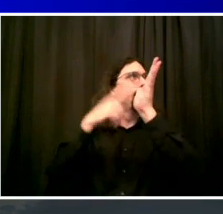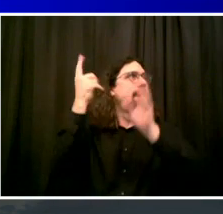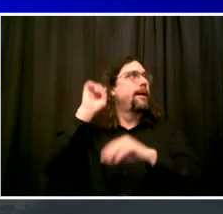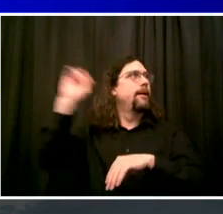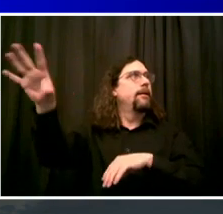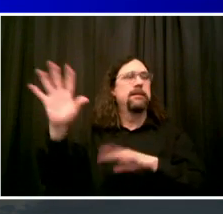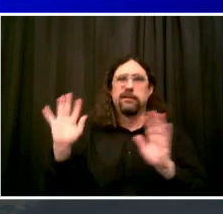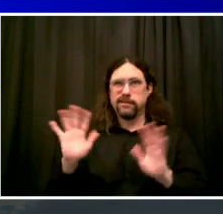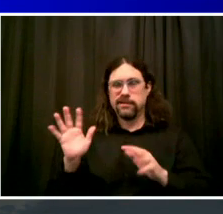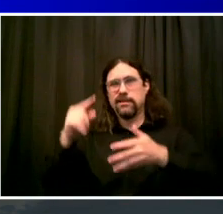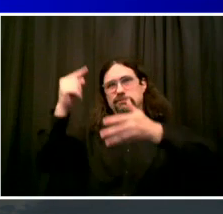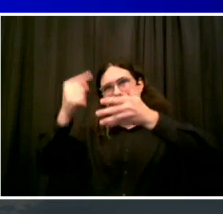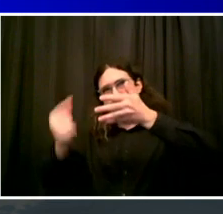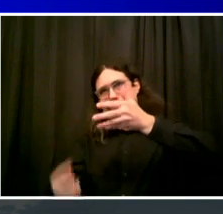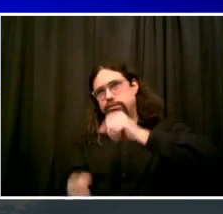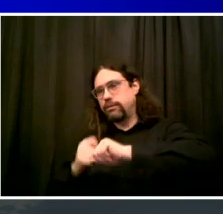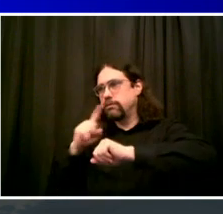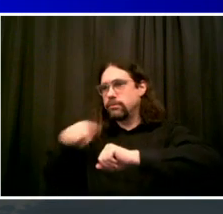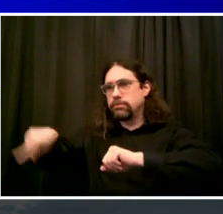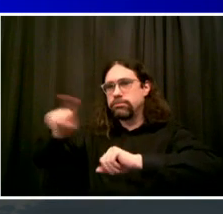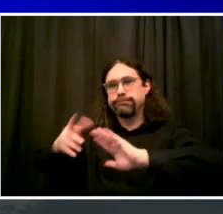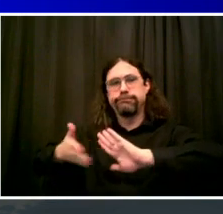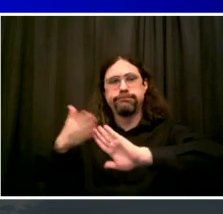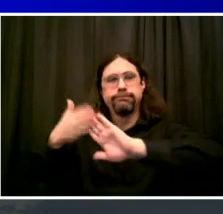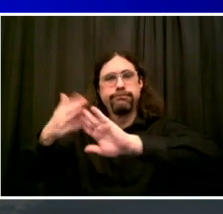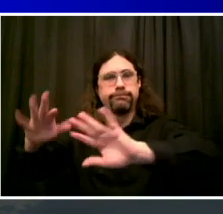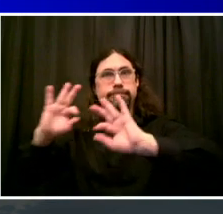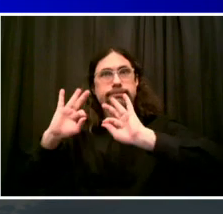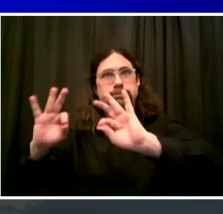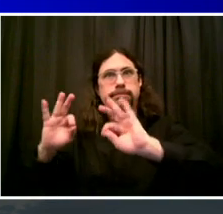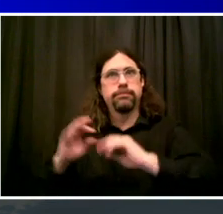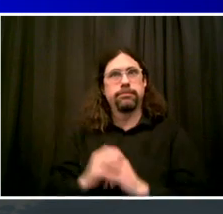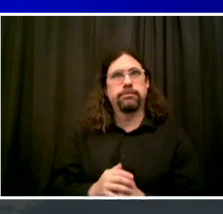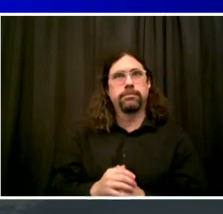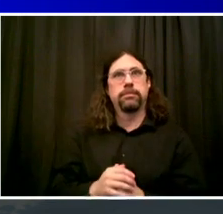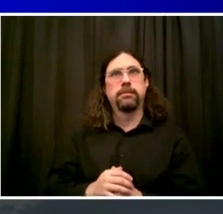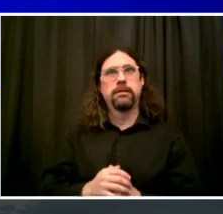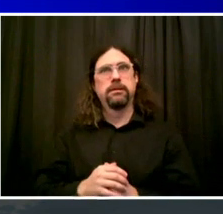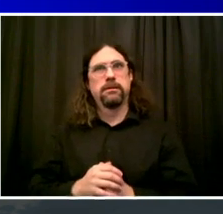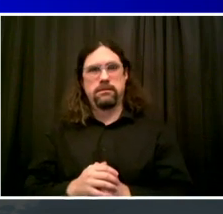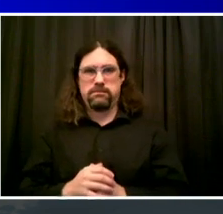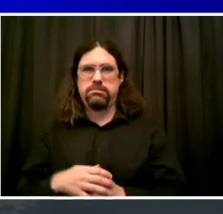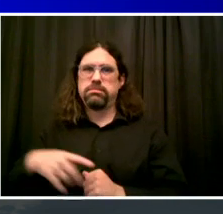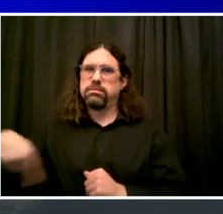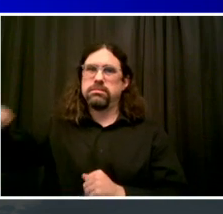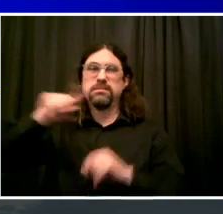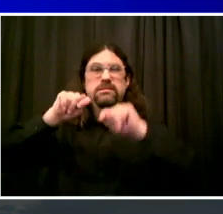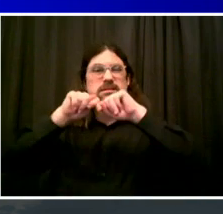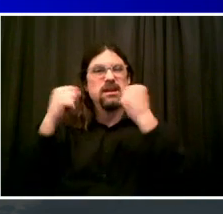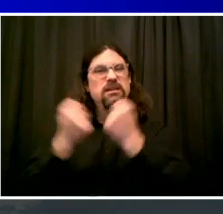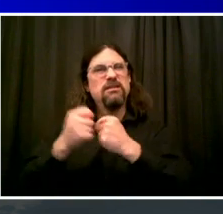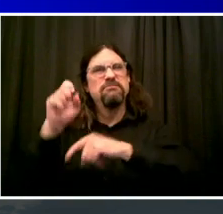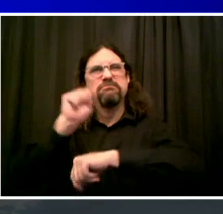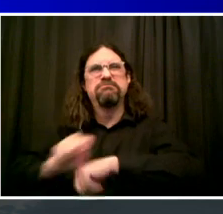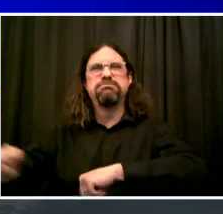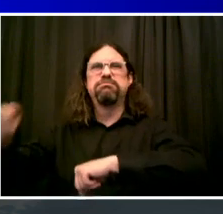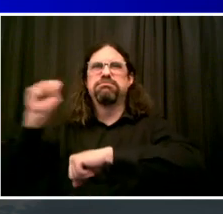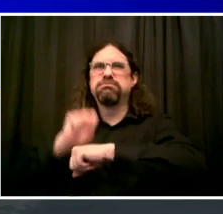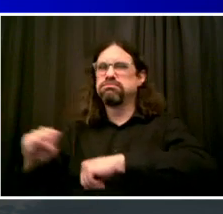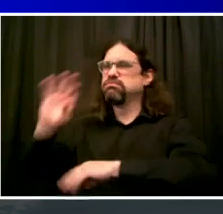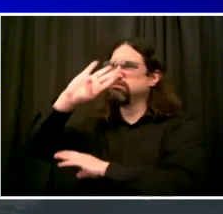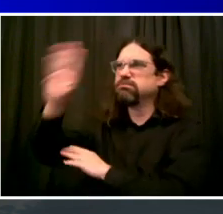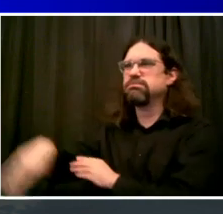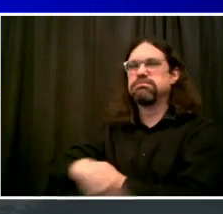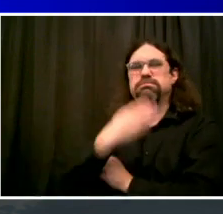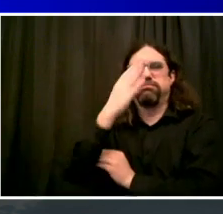advantage of the isolation. So it's a nonstop effort, always having a room available for anyone who needs it. And that's crucial. I want people to